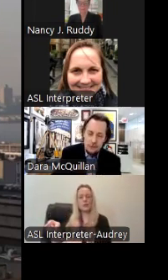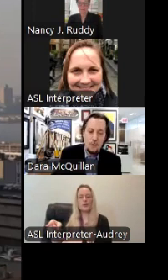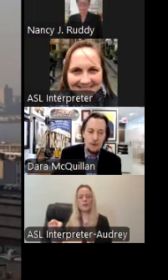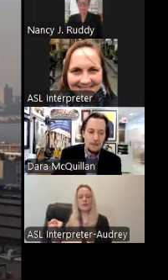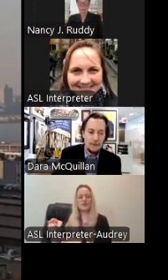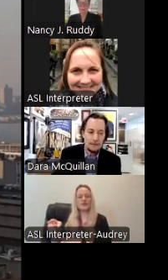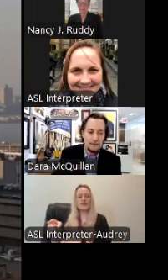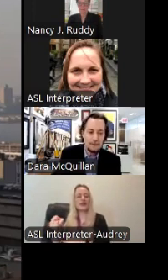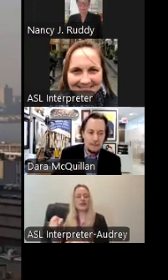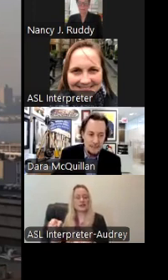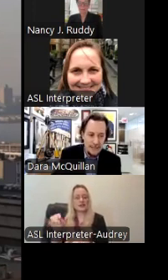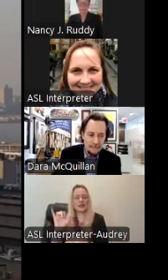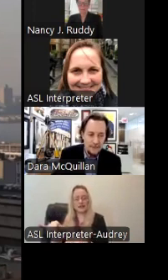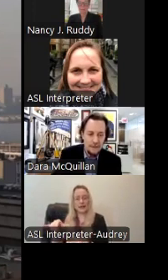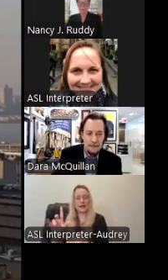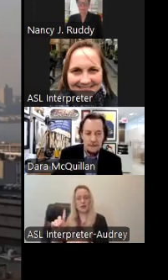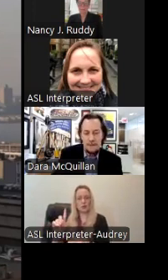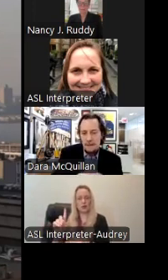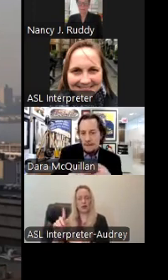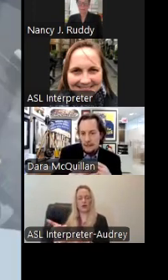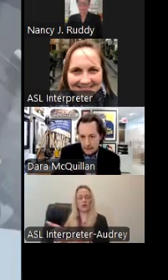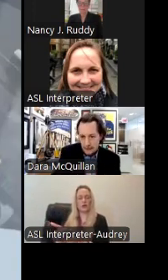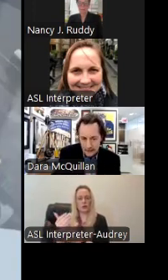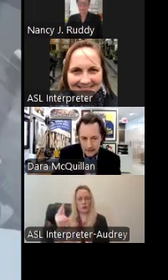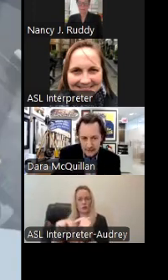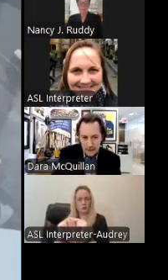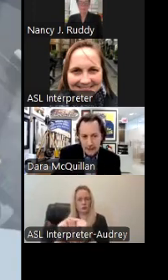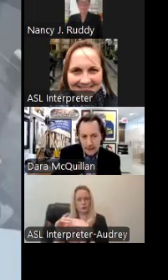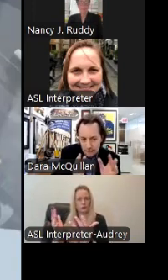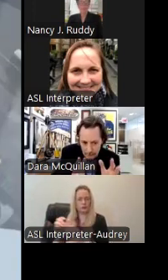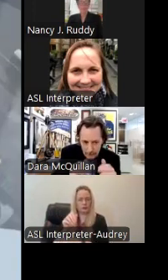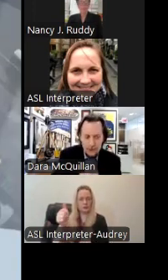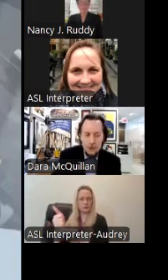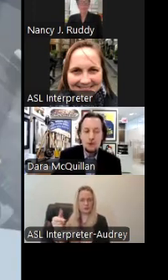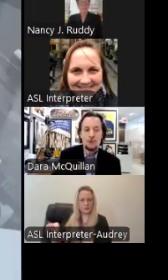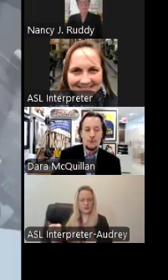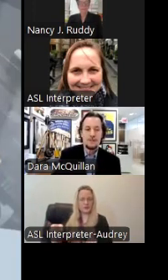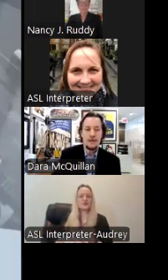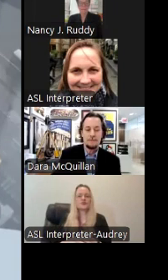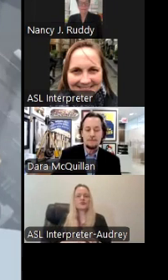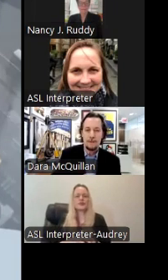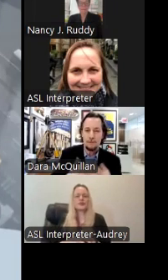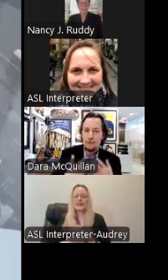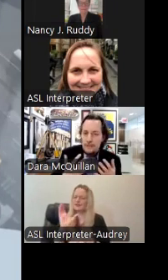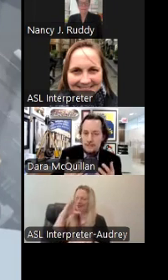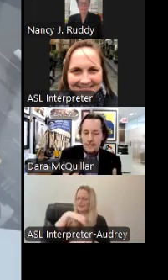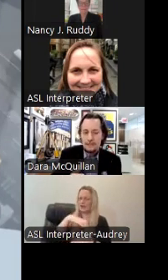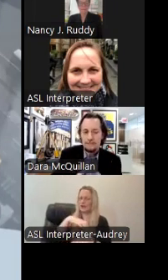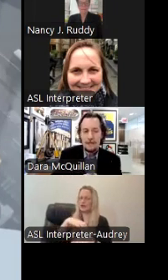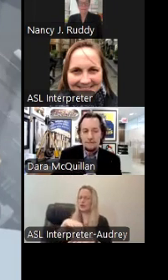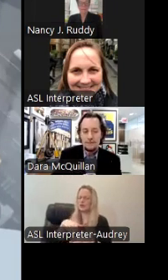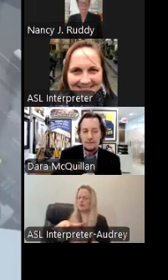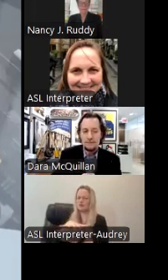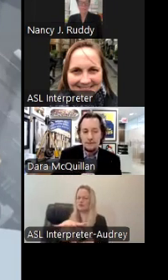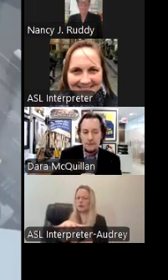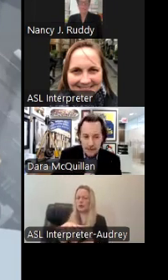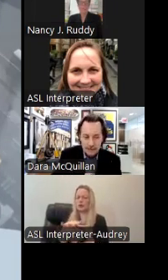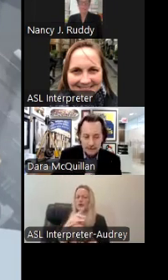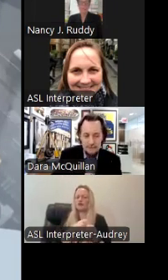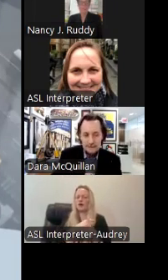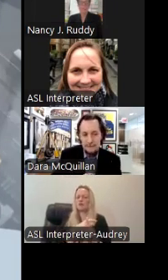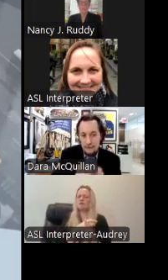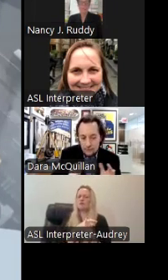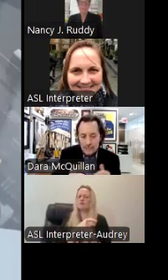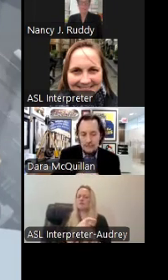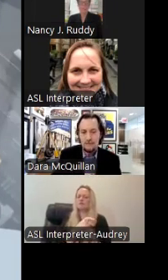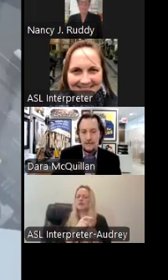which we are talking about today. It's an unusual site from a real estate development